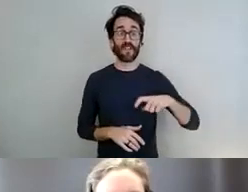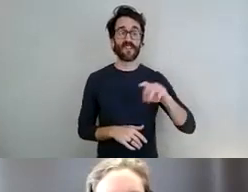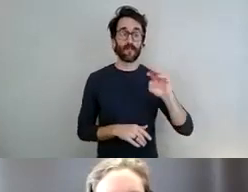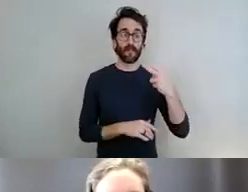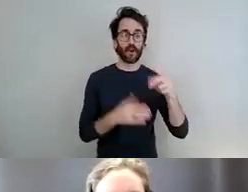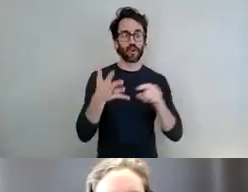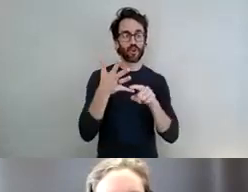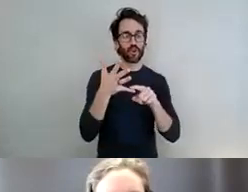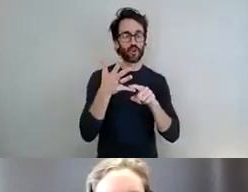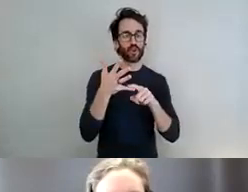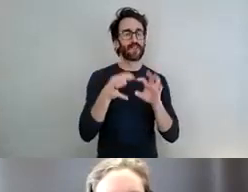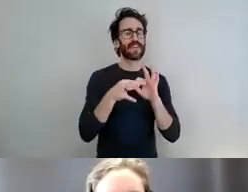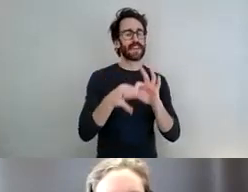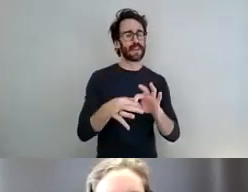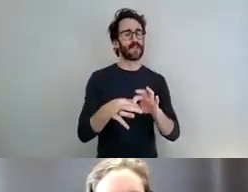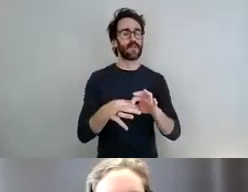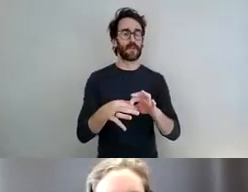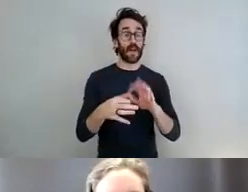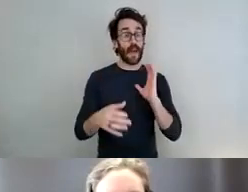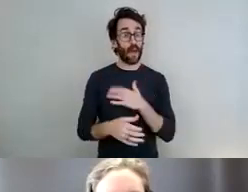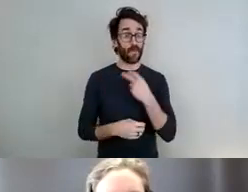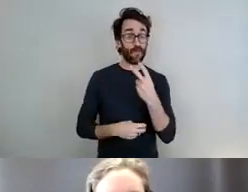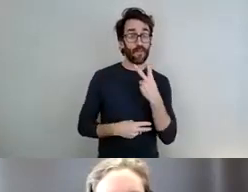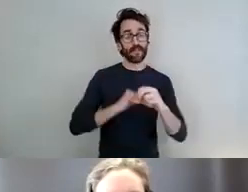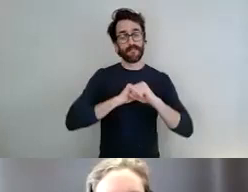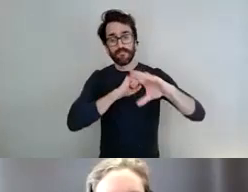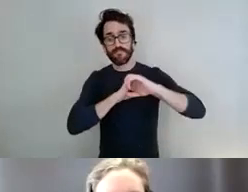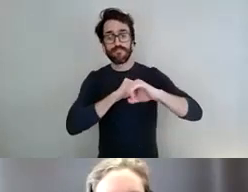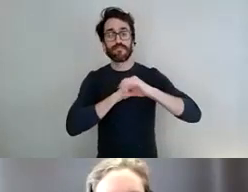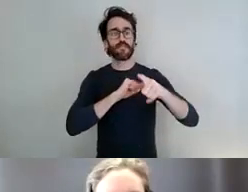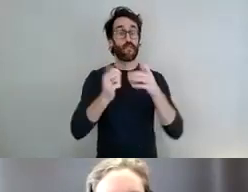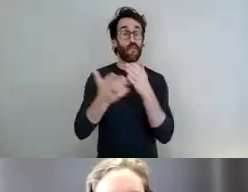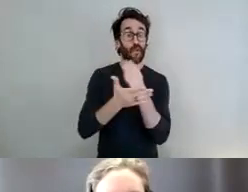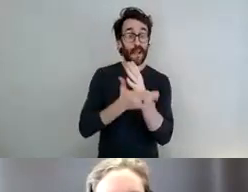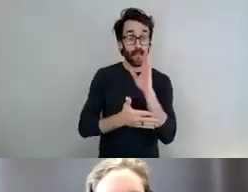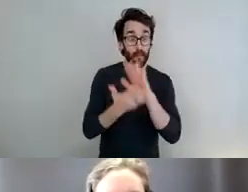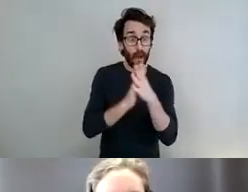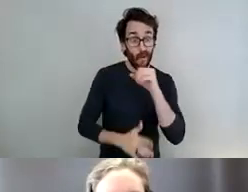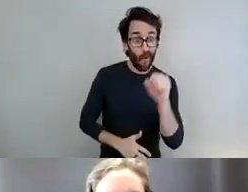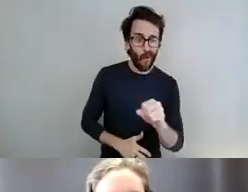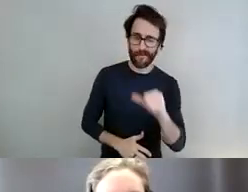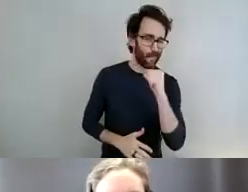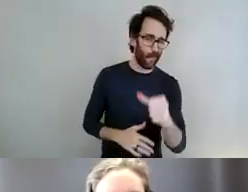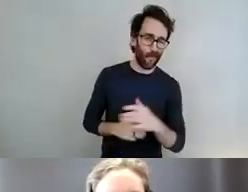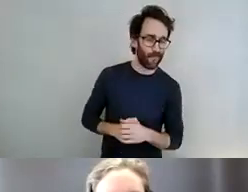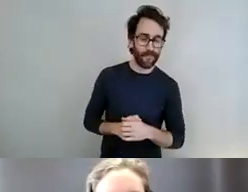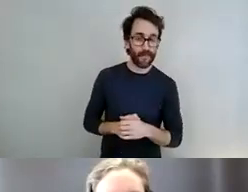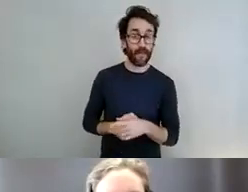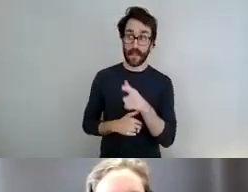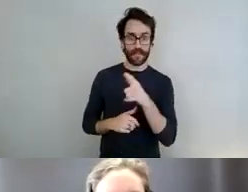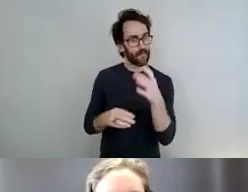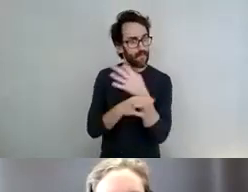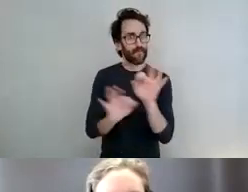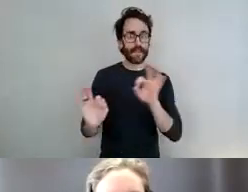around amplifying our collective voices on the rights don't get old. I encourage you to attend. It's free. You can sign up today.